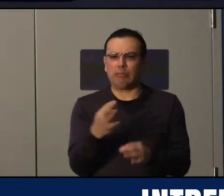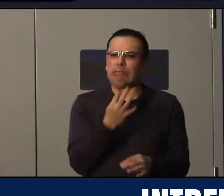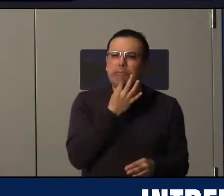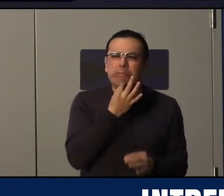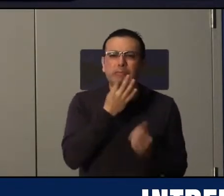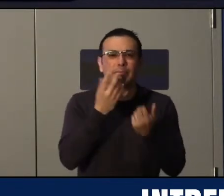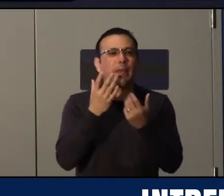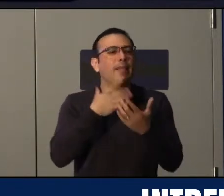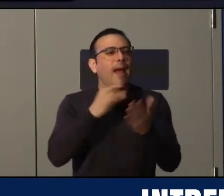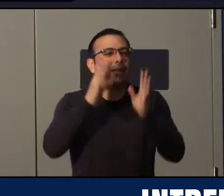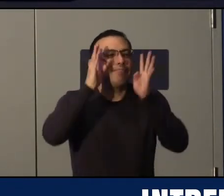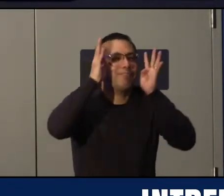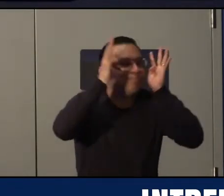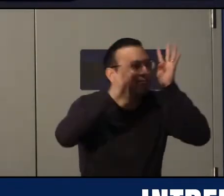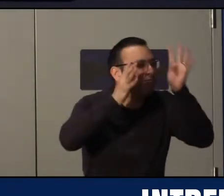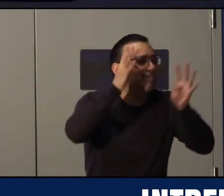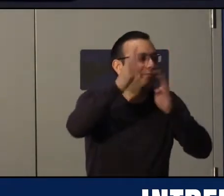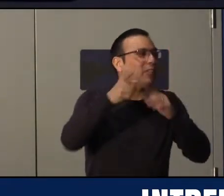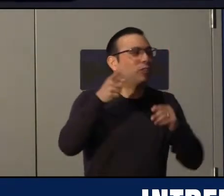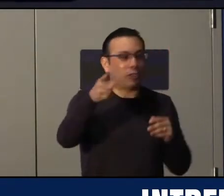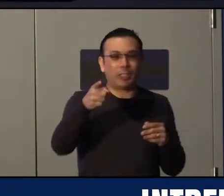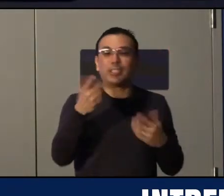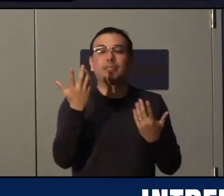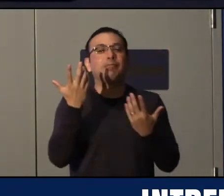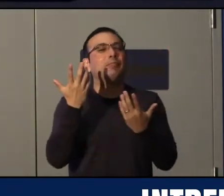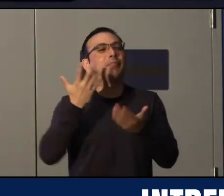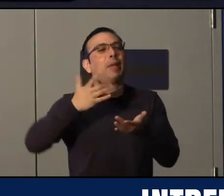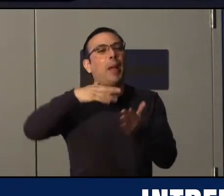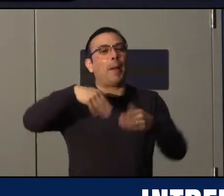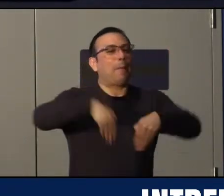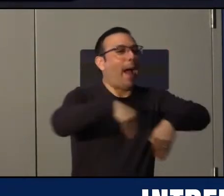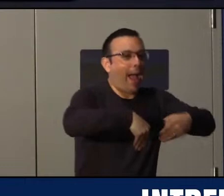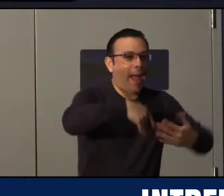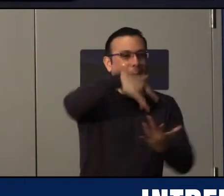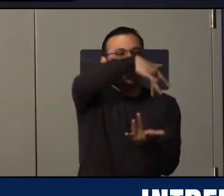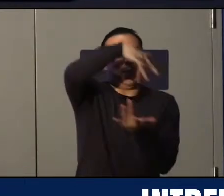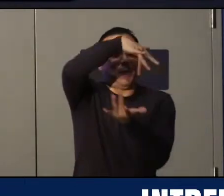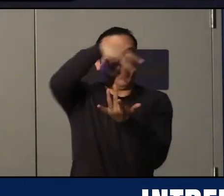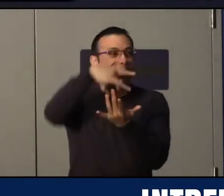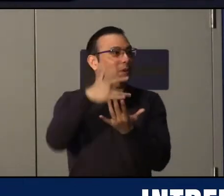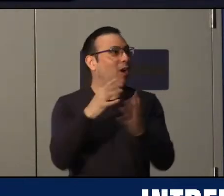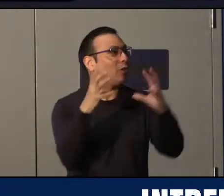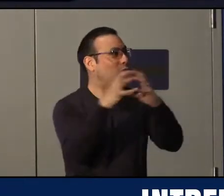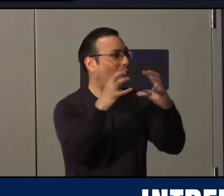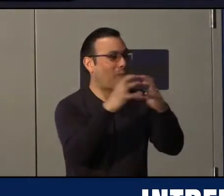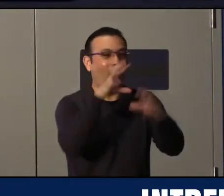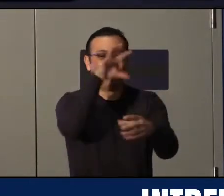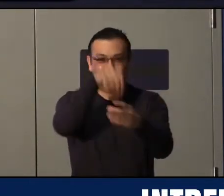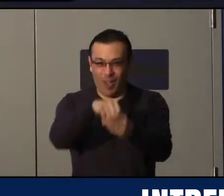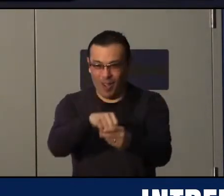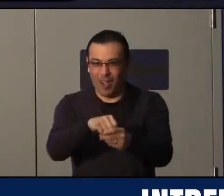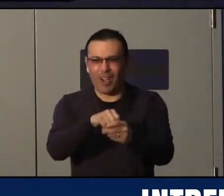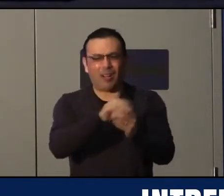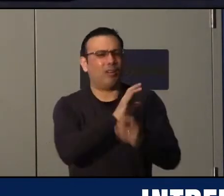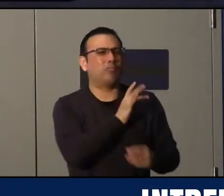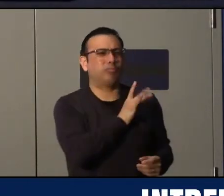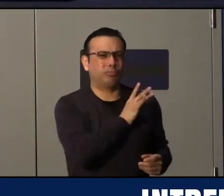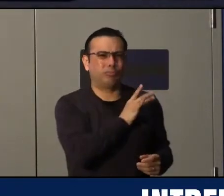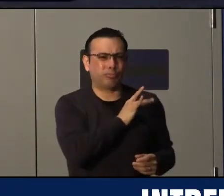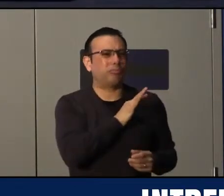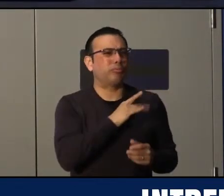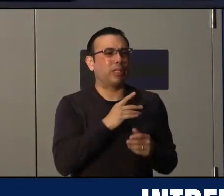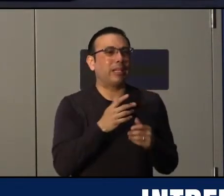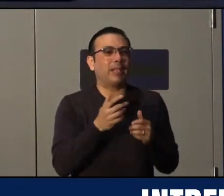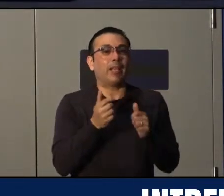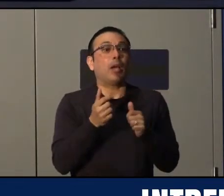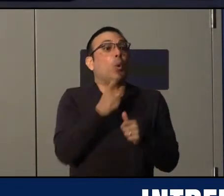got to an art class or a ballet class or to softball practice, it was because of my mom. And I'm very thankful for that, just kind of building